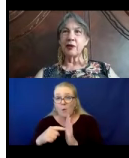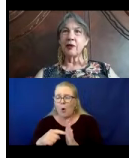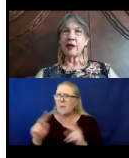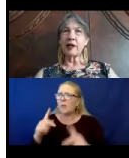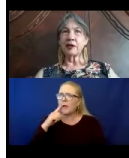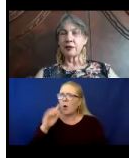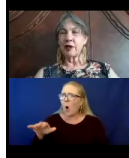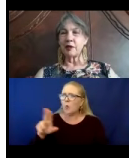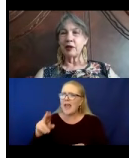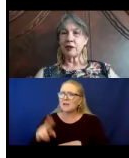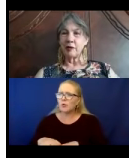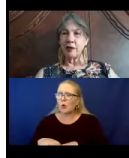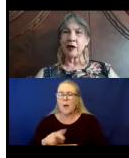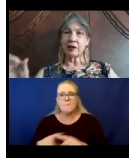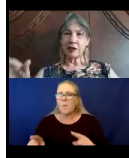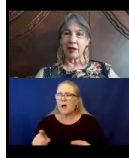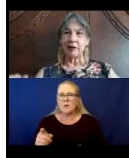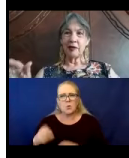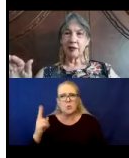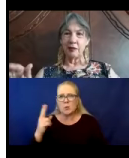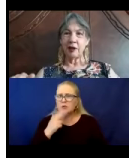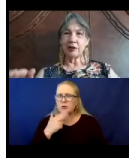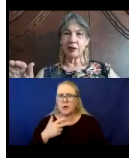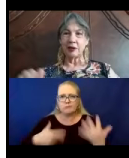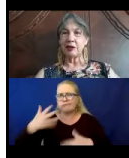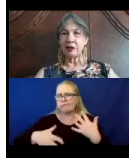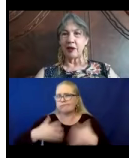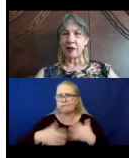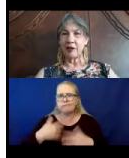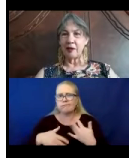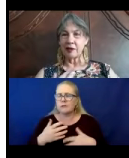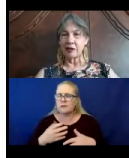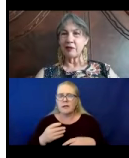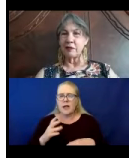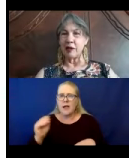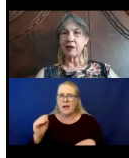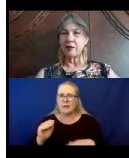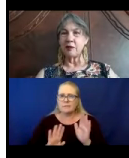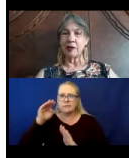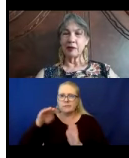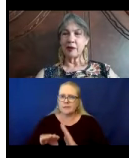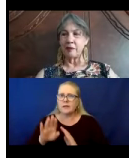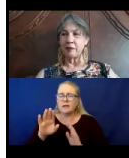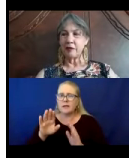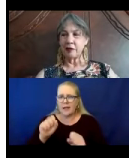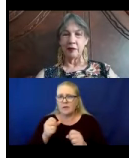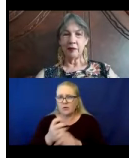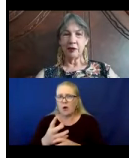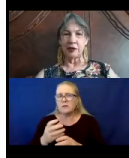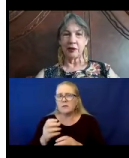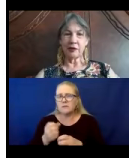the sugar in it actually goes right to your bloodstream and causes that blood sugar seesaw that causes inflammation of your bloodstream, of